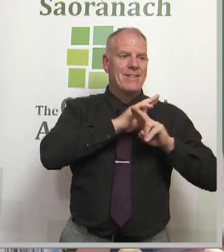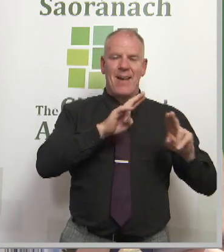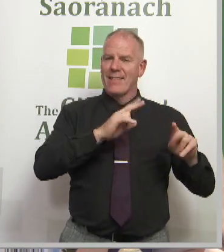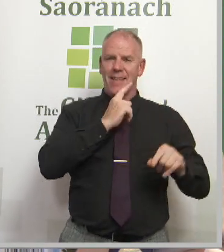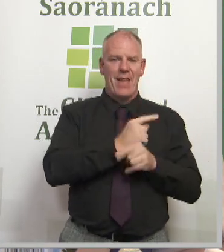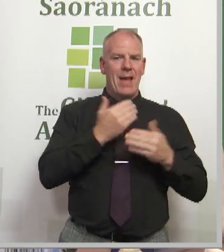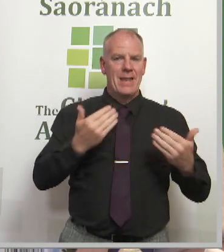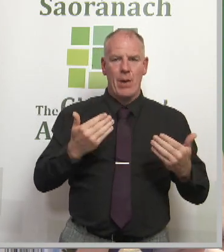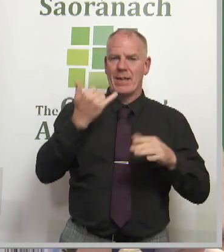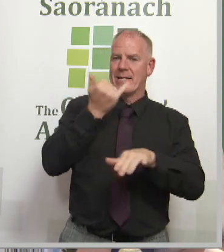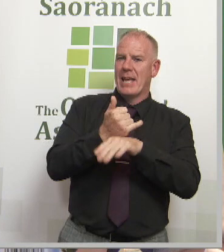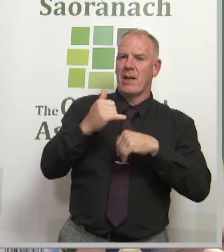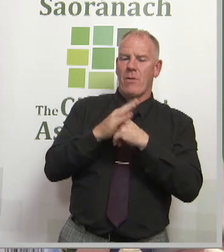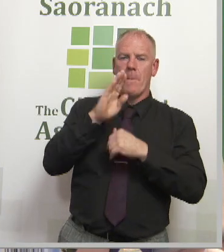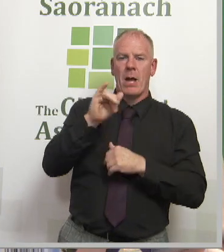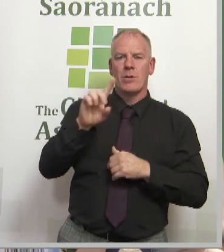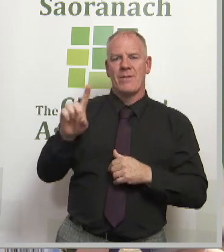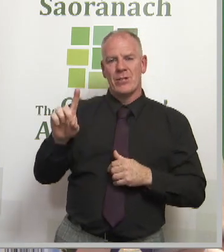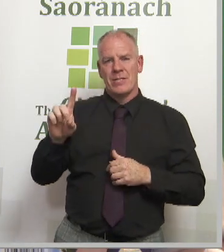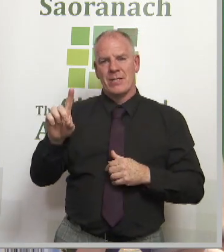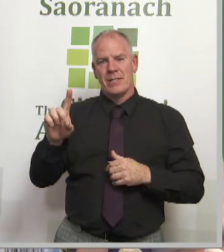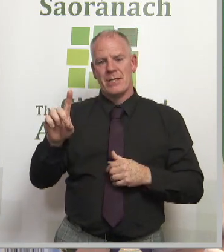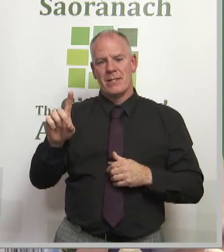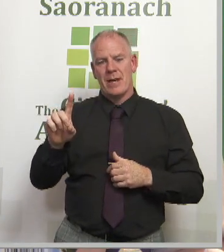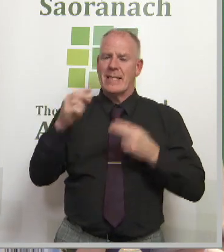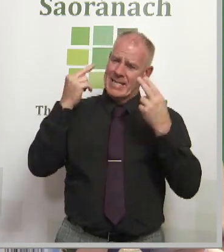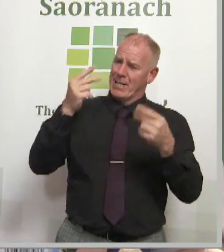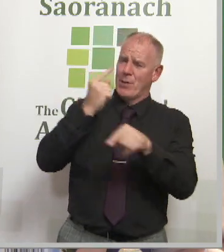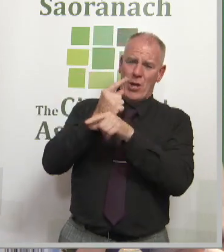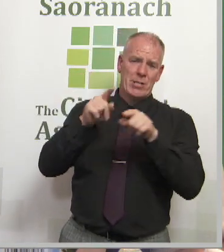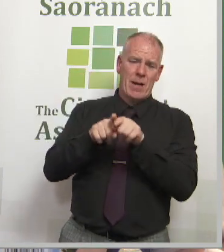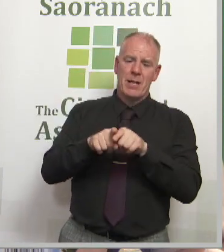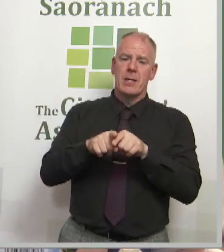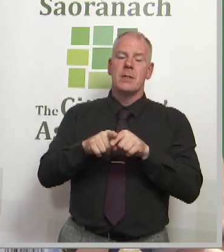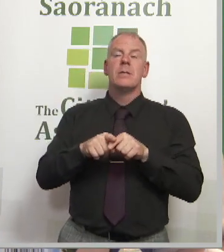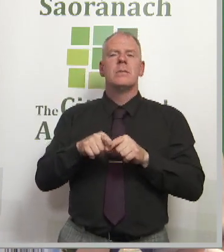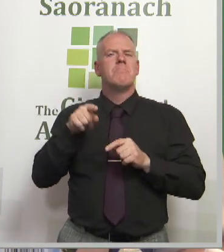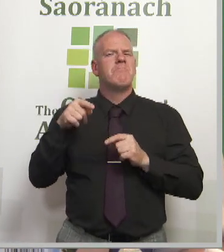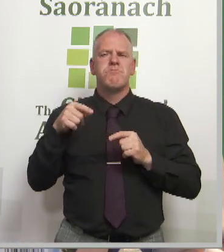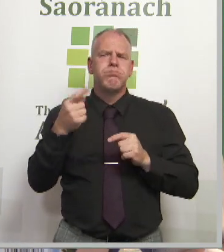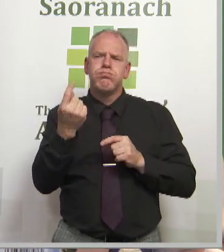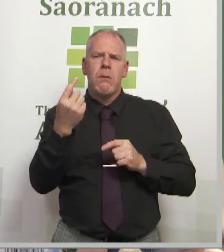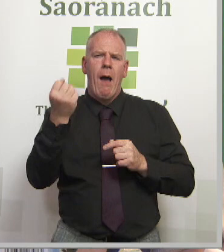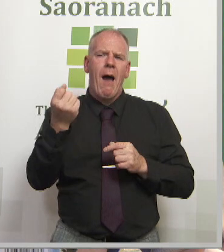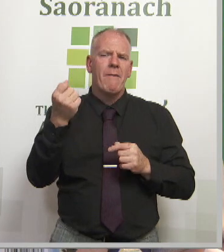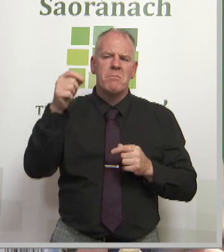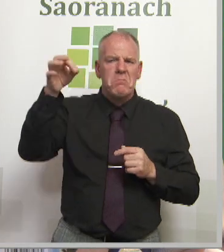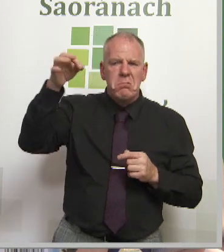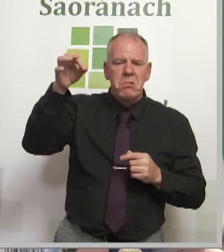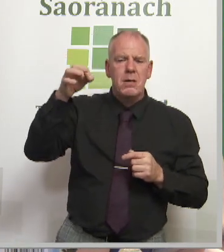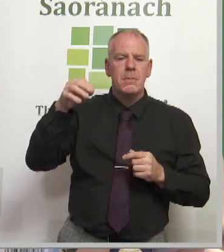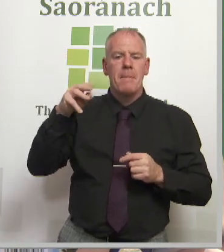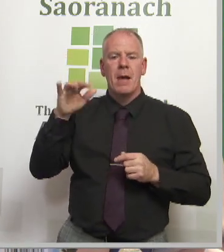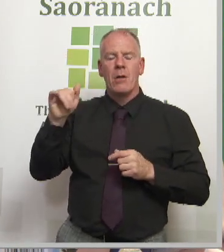at the moment yet for biodiversity. And they absolutely need to be. The nearest thing that we have to it is, Mary referred